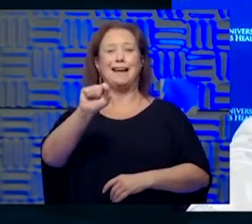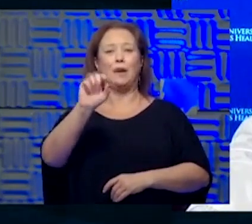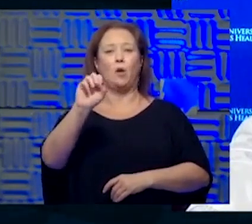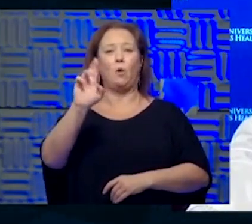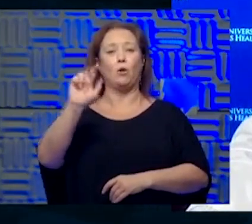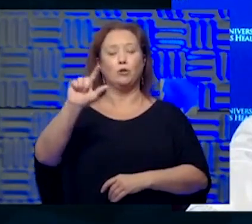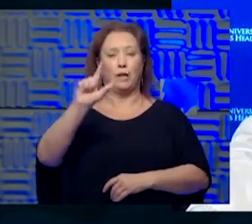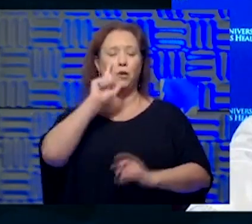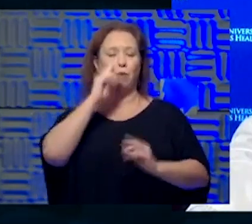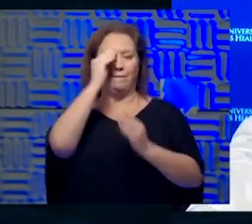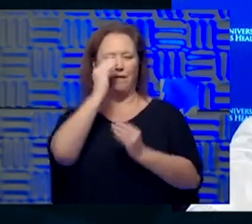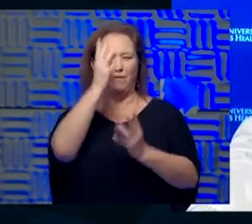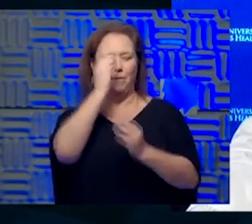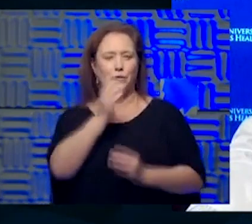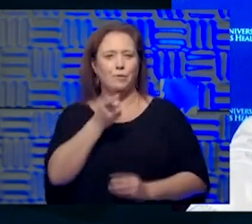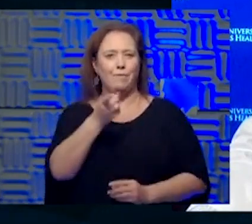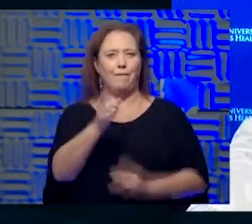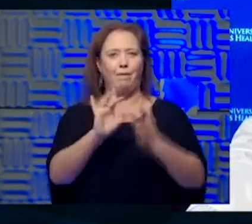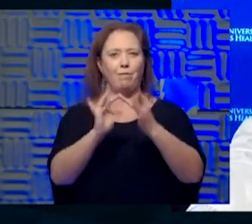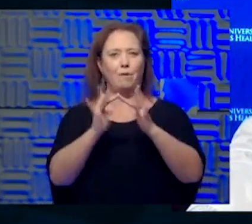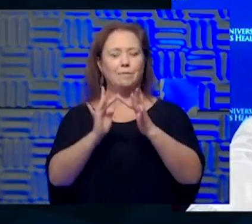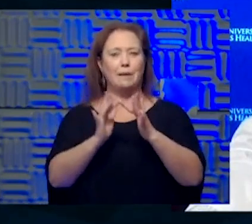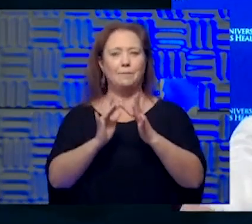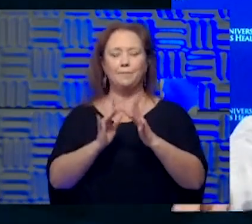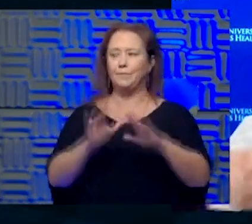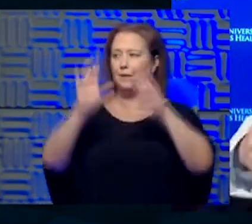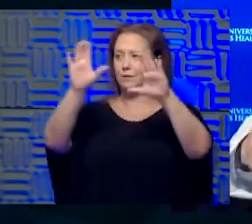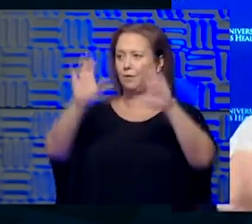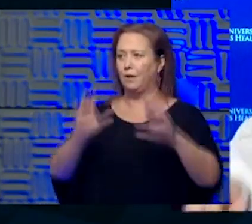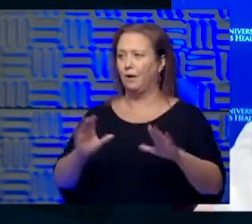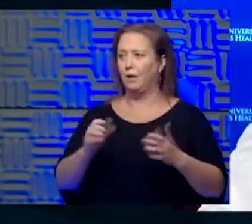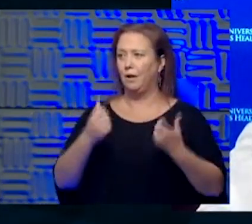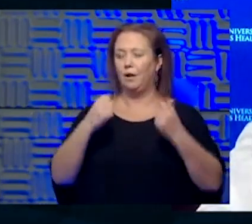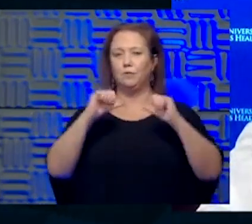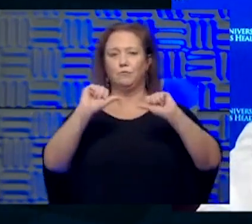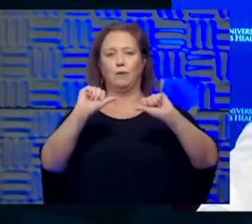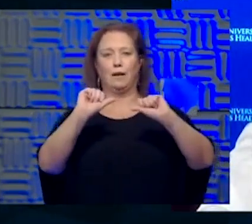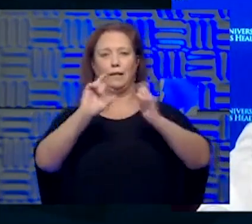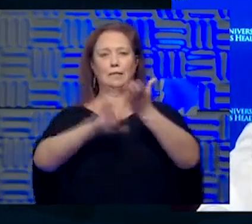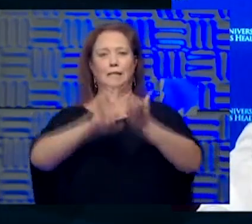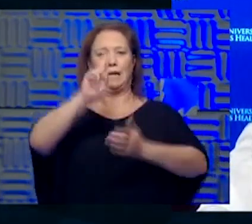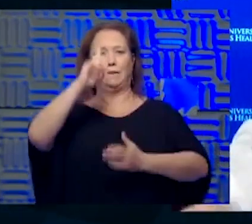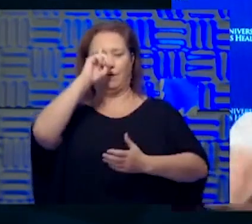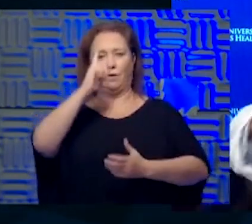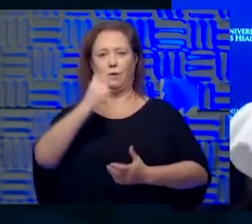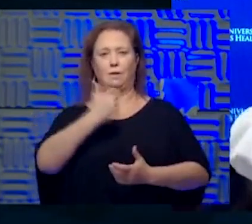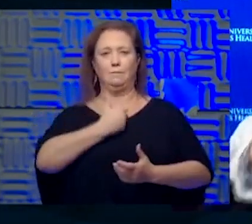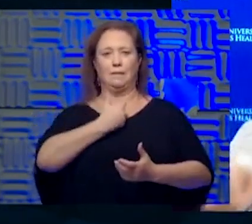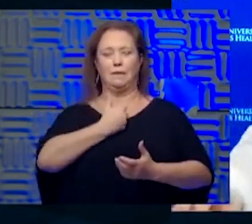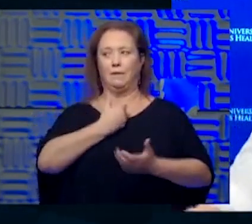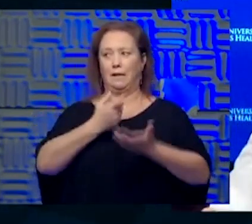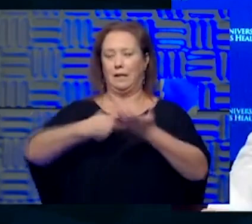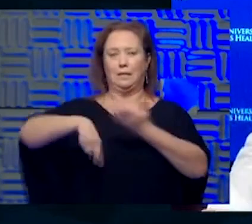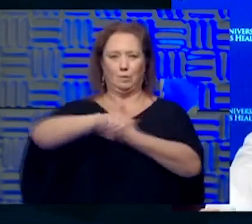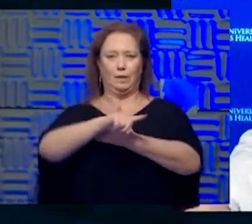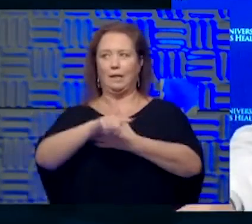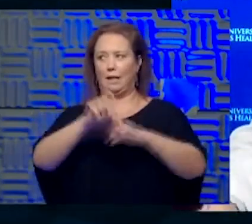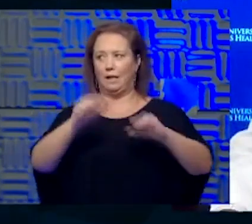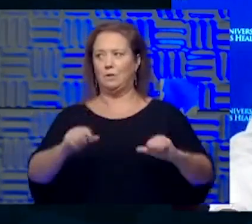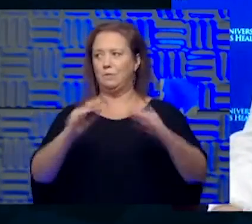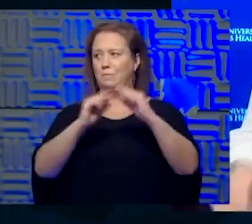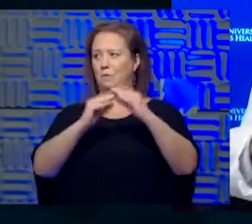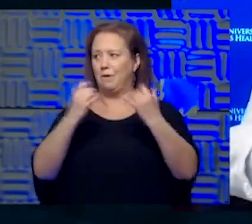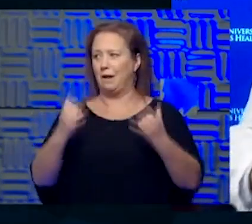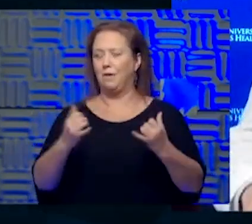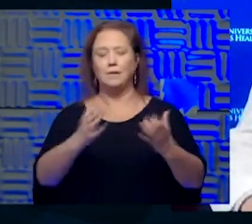there as well. Oh, that's great, and I'll try and sign up for next week myself. I have a gallon pen, but I bet I can do more now.